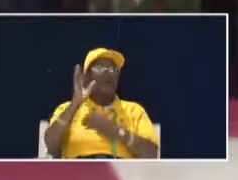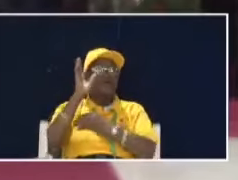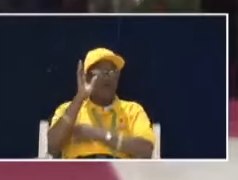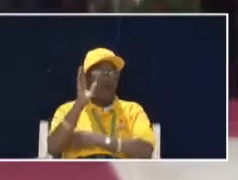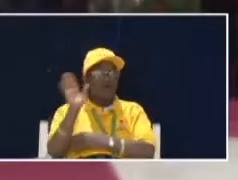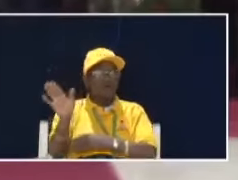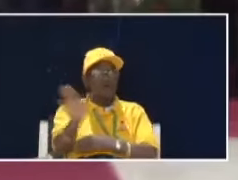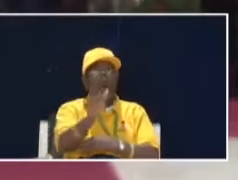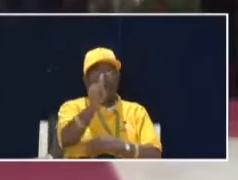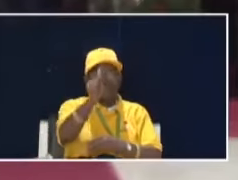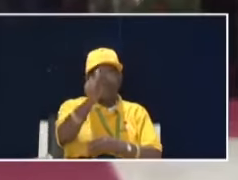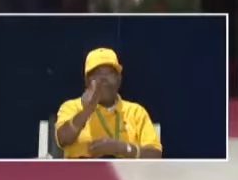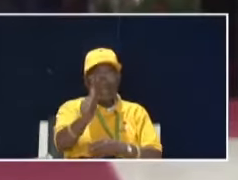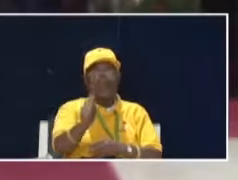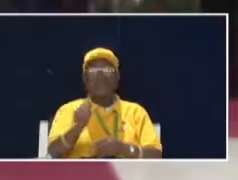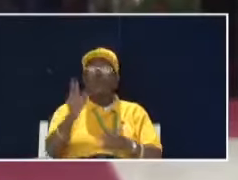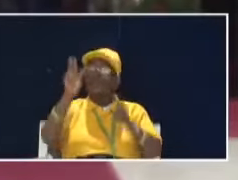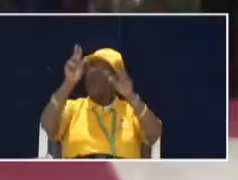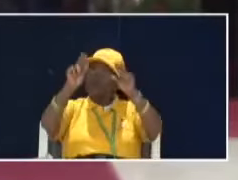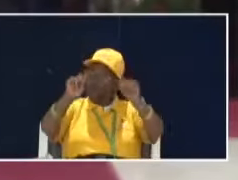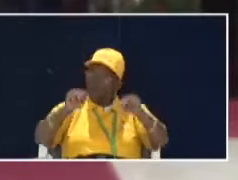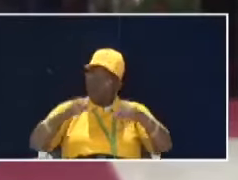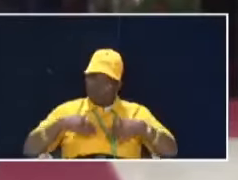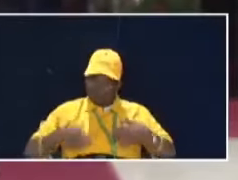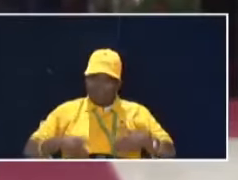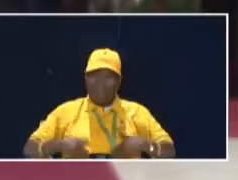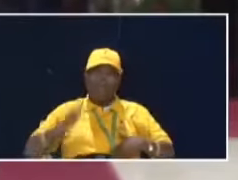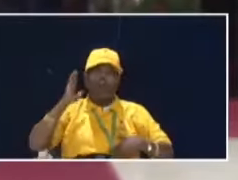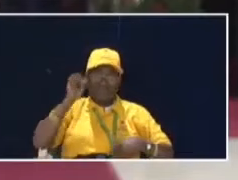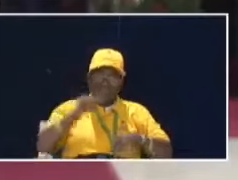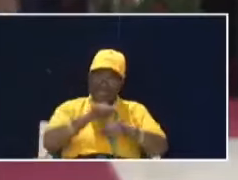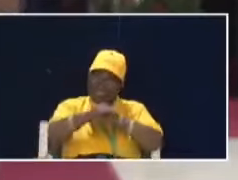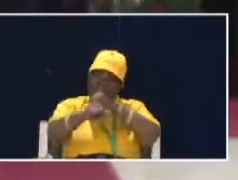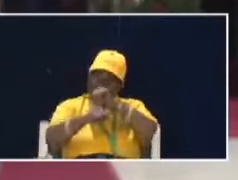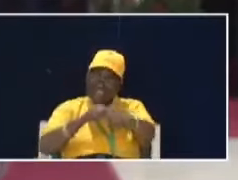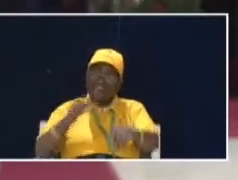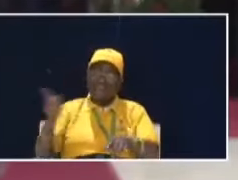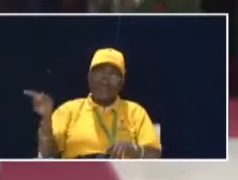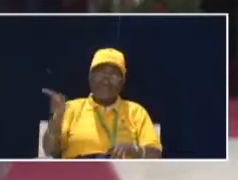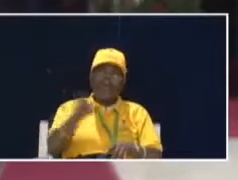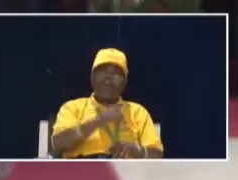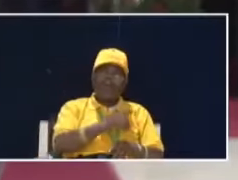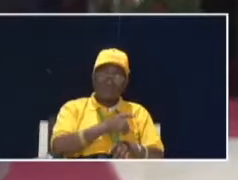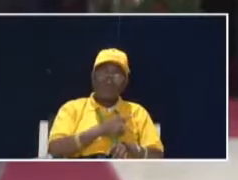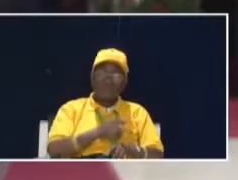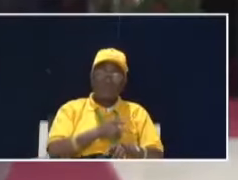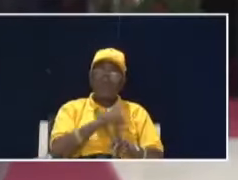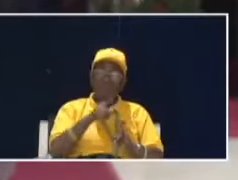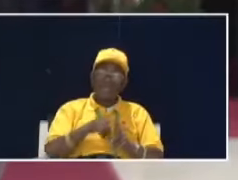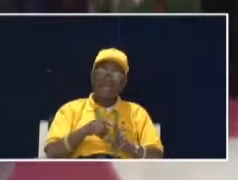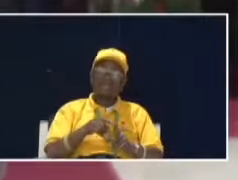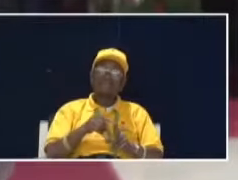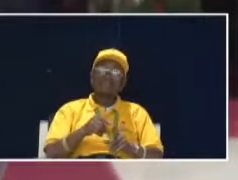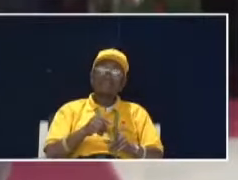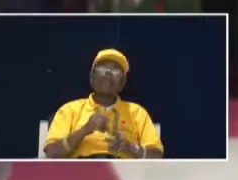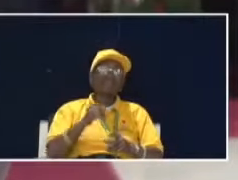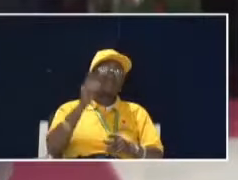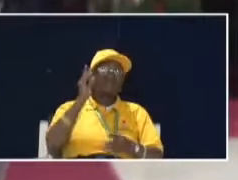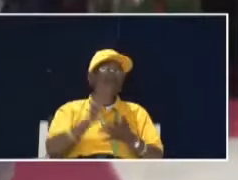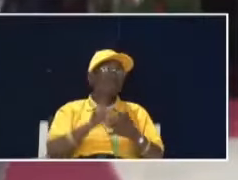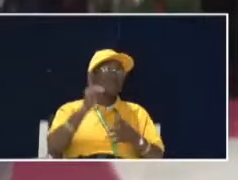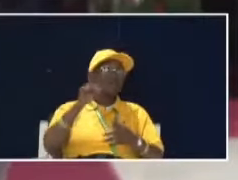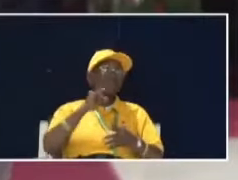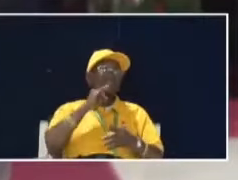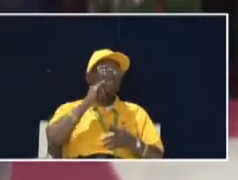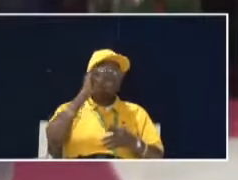God yourself, when somebody is prophesying, something within you will tell you quietly, hey, I